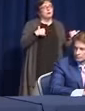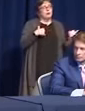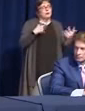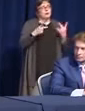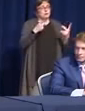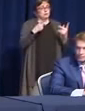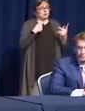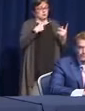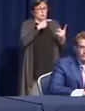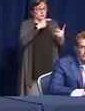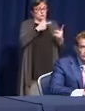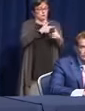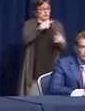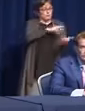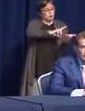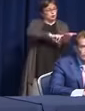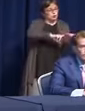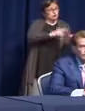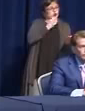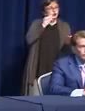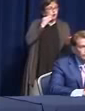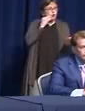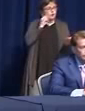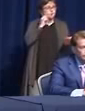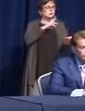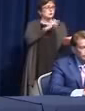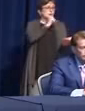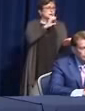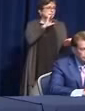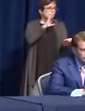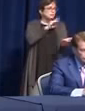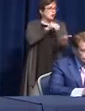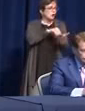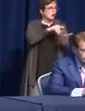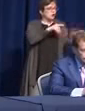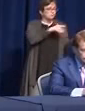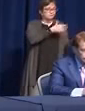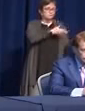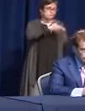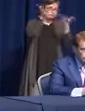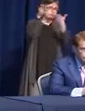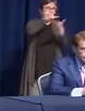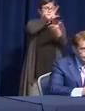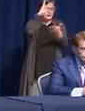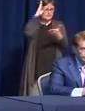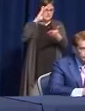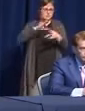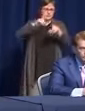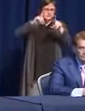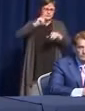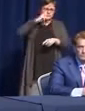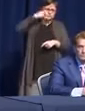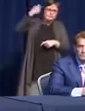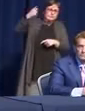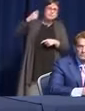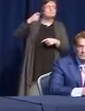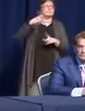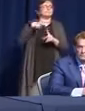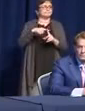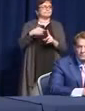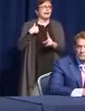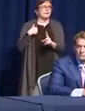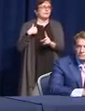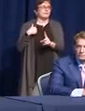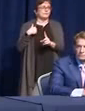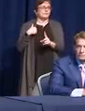long-term care facility to a hospital and test positive for COVID-19, more than likely they